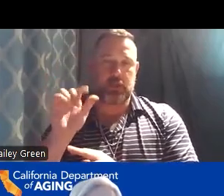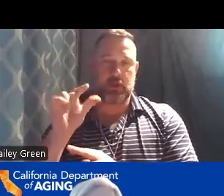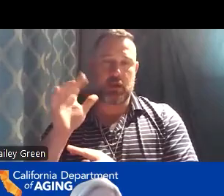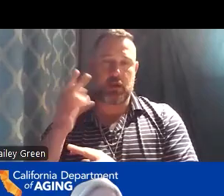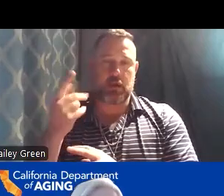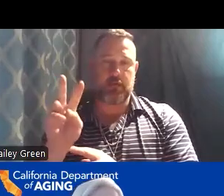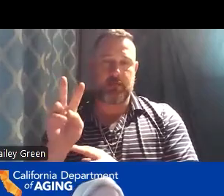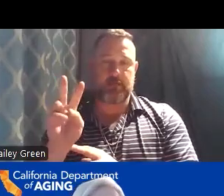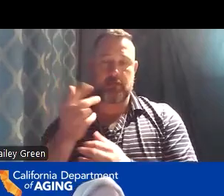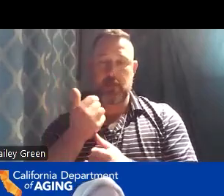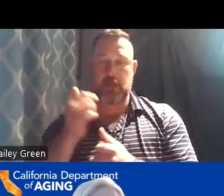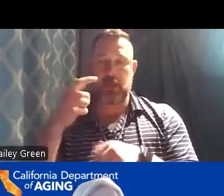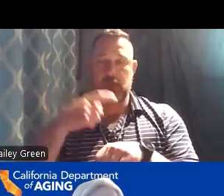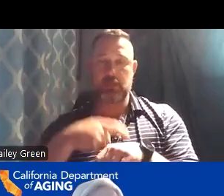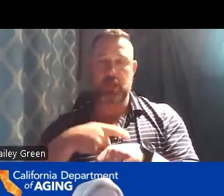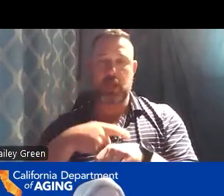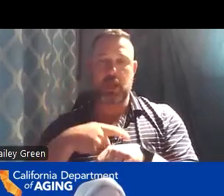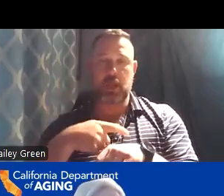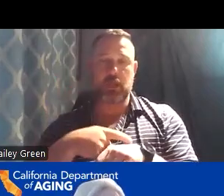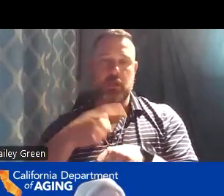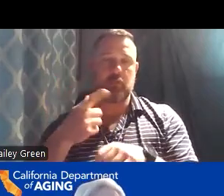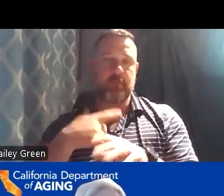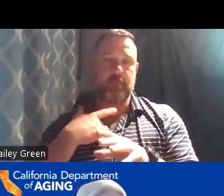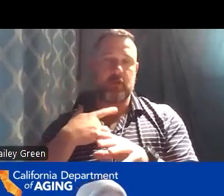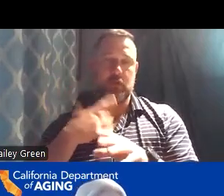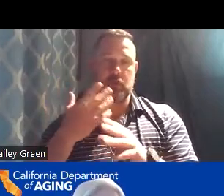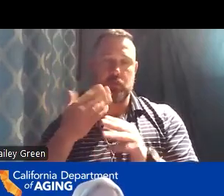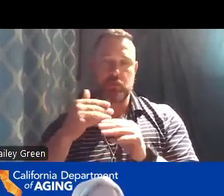@aging.ca.gov. Anytime you may submit those comments.